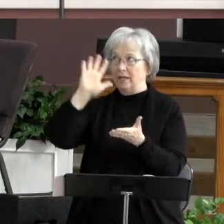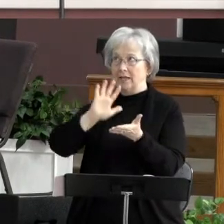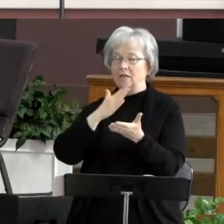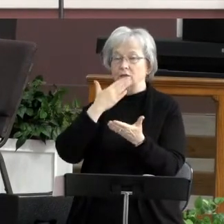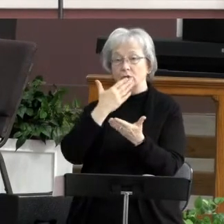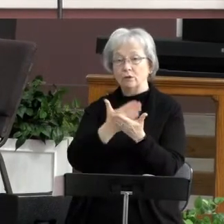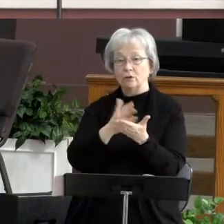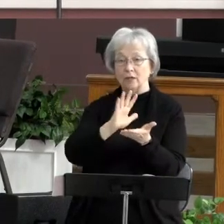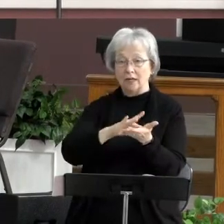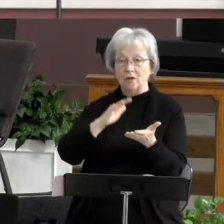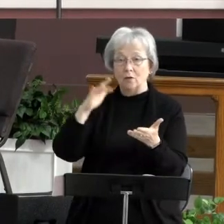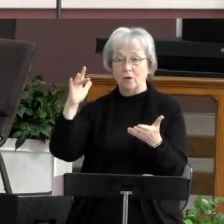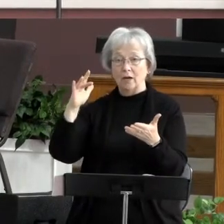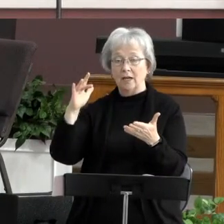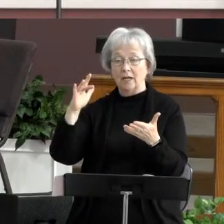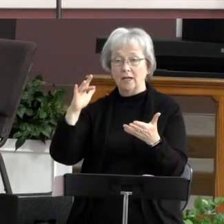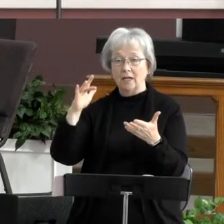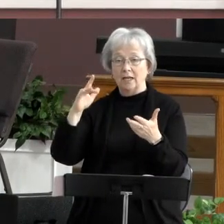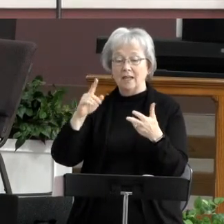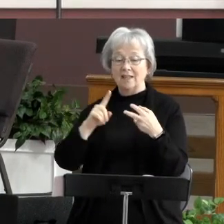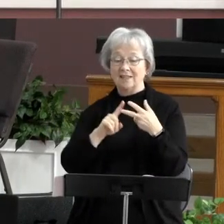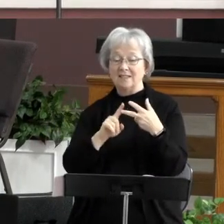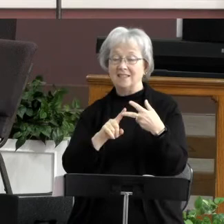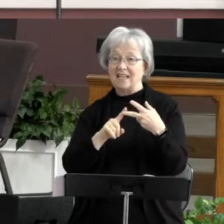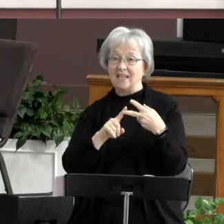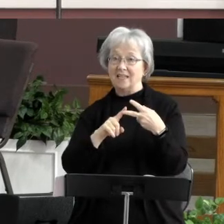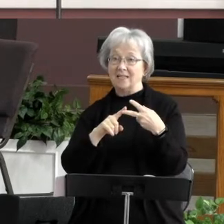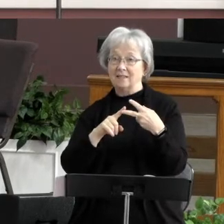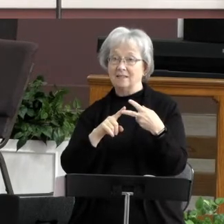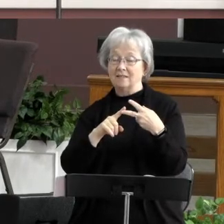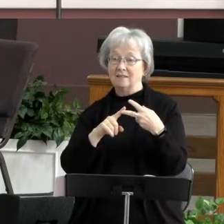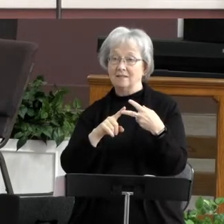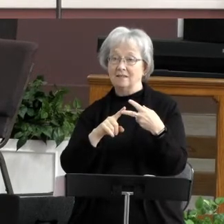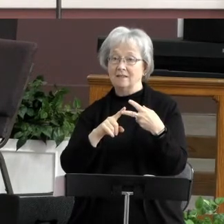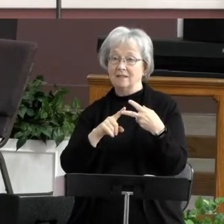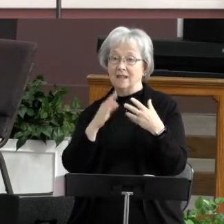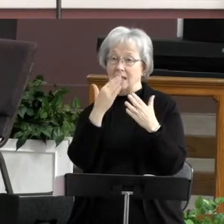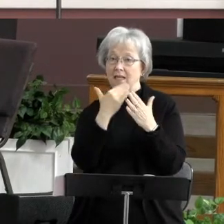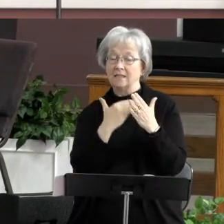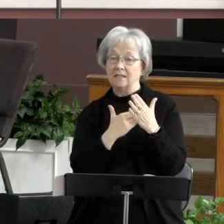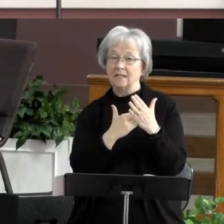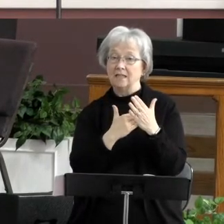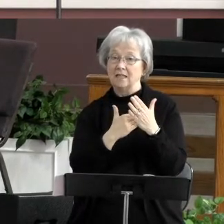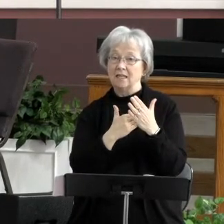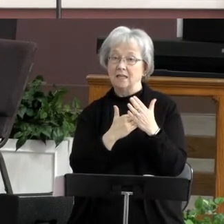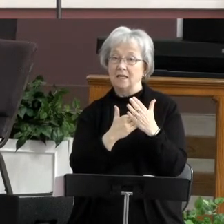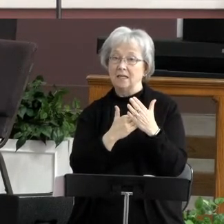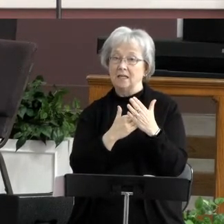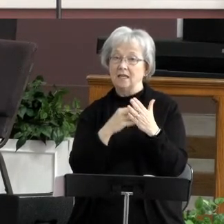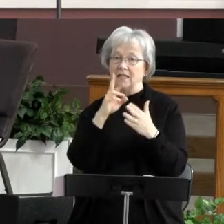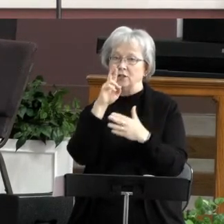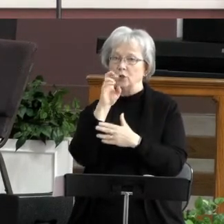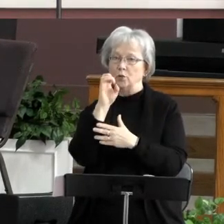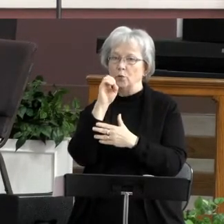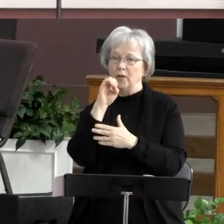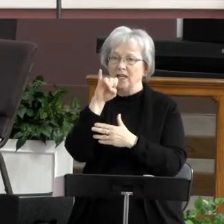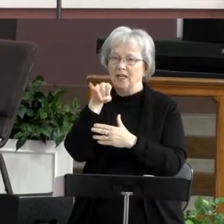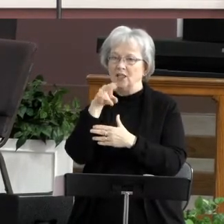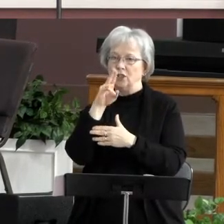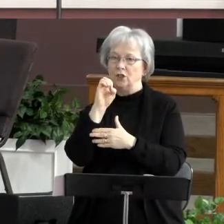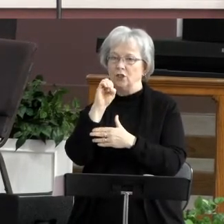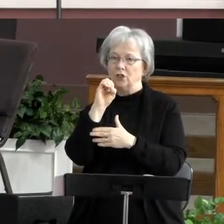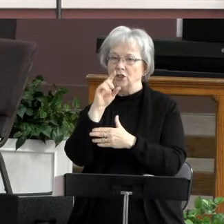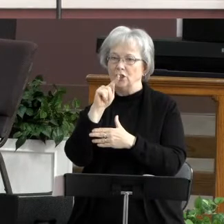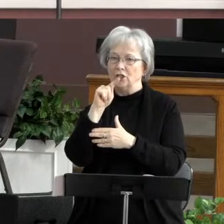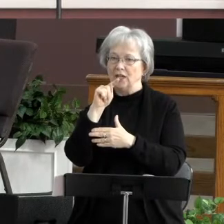But then Paul goes on, and the second thing he instructs us is reject anxiety. Now, sometimes that